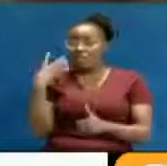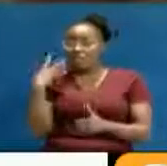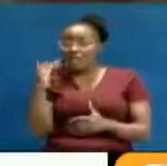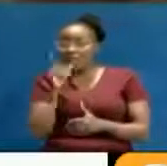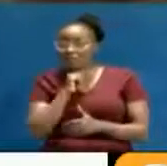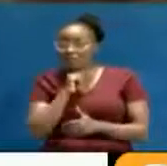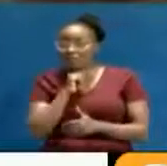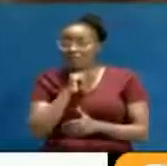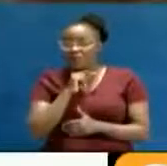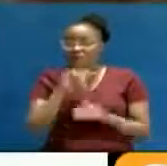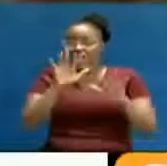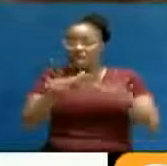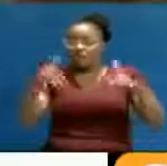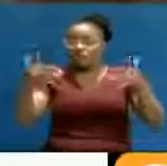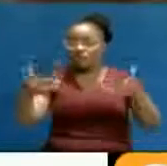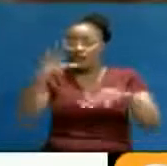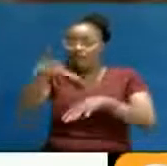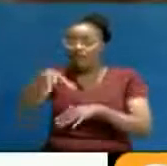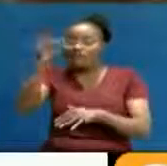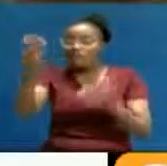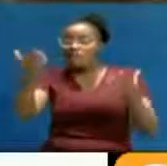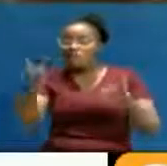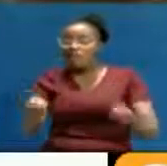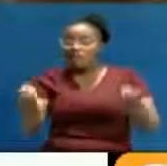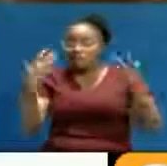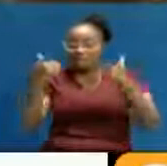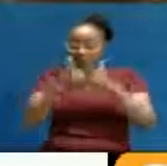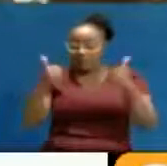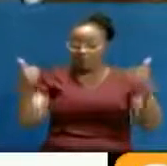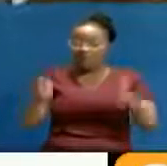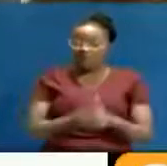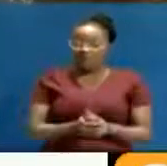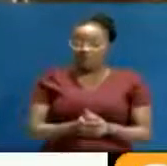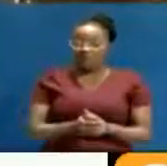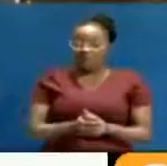Wanajua nyama choma inapatikana wapi.